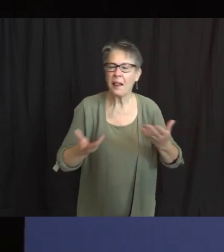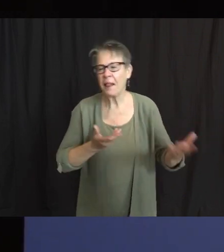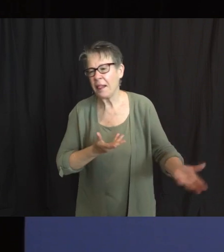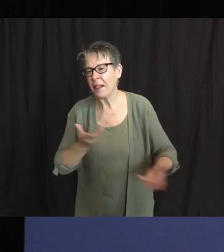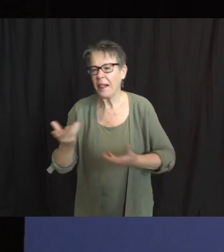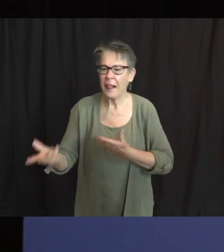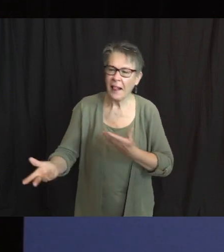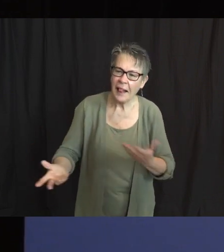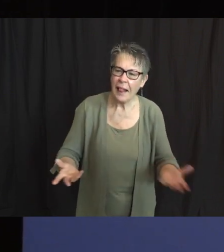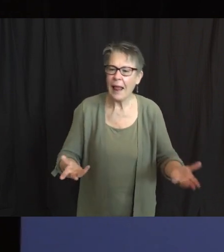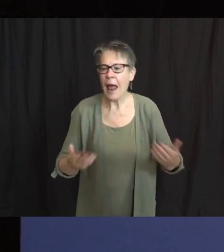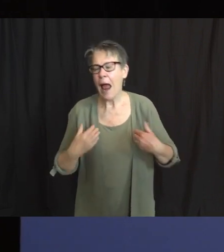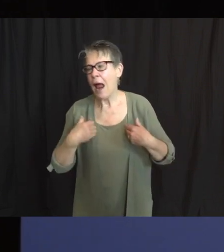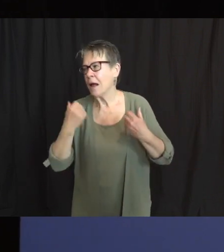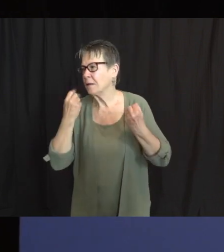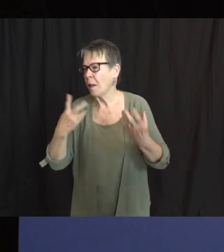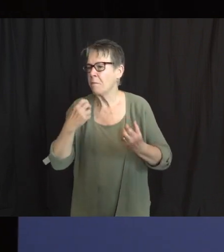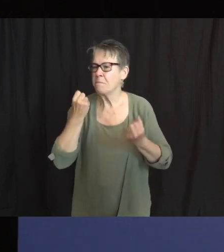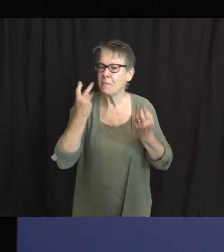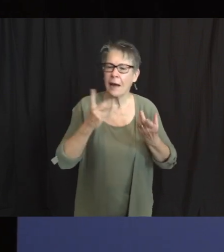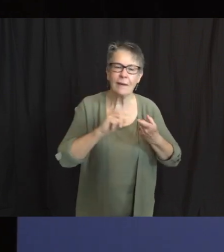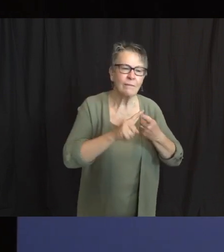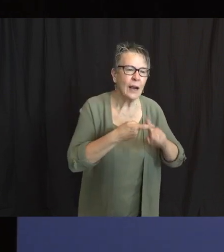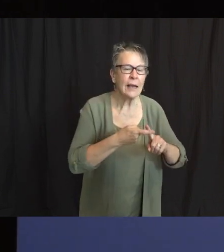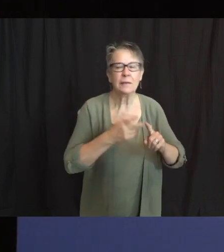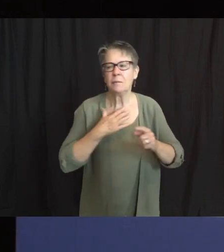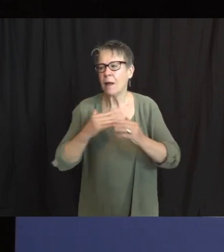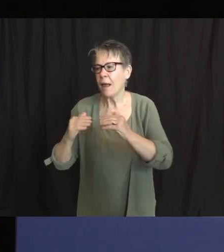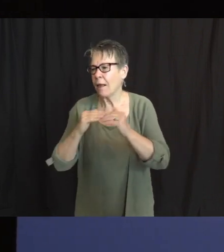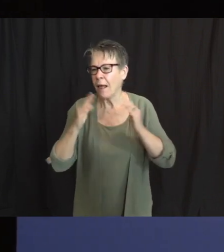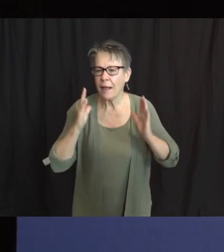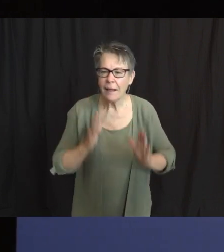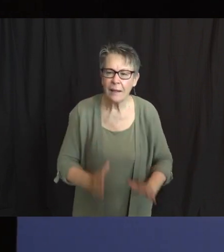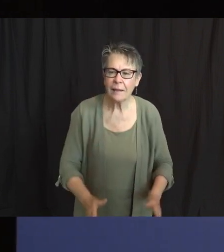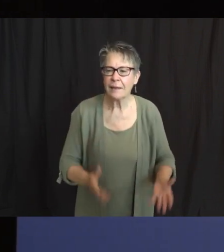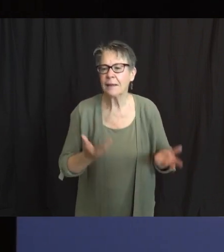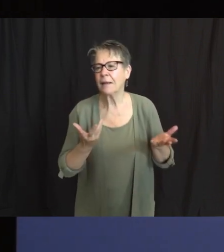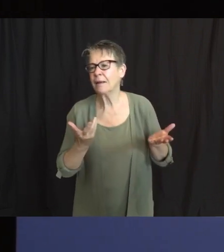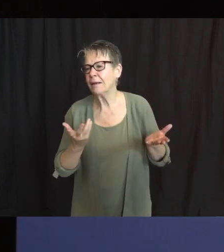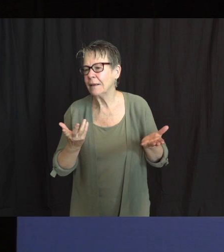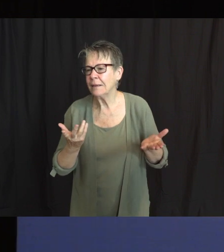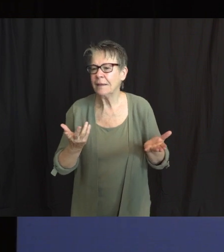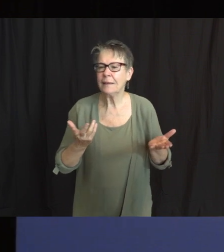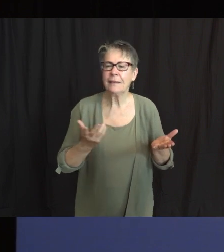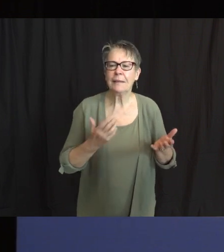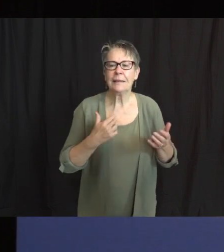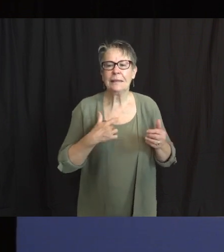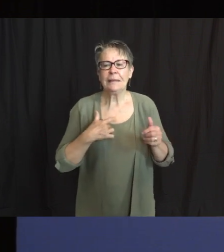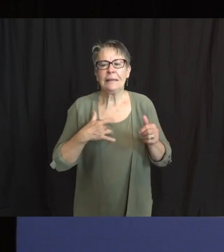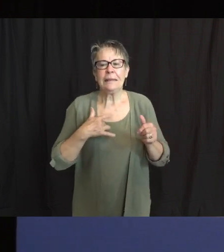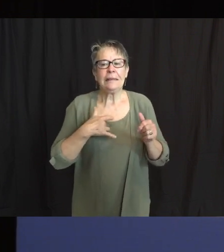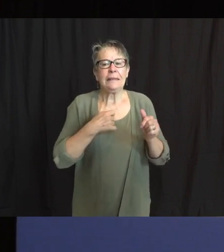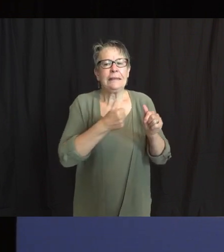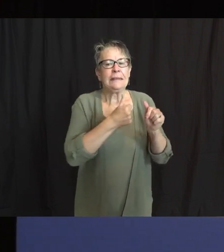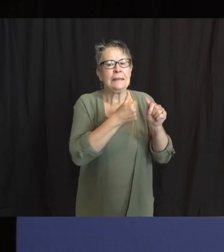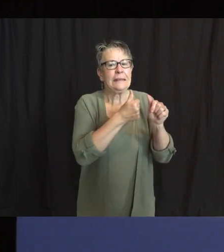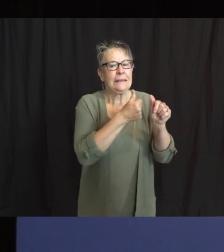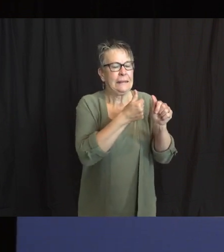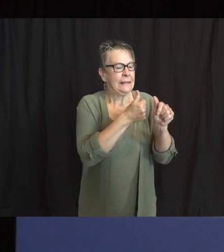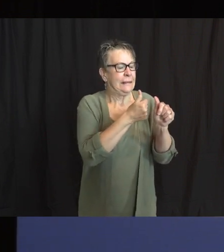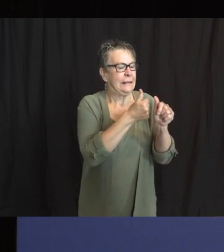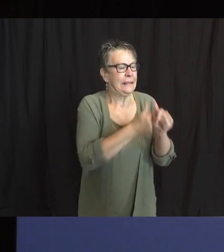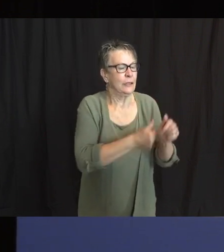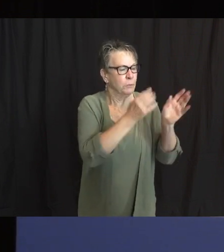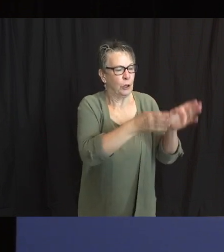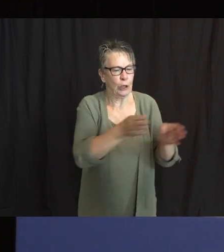is I really believe that everyone, as part of their life experience, should do some sort of government service. I don't